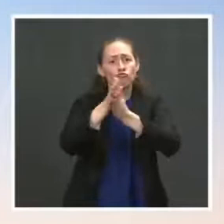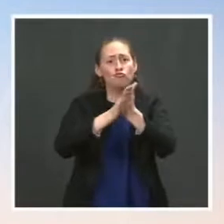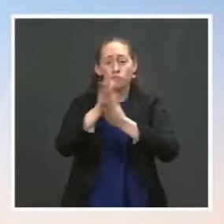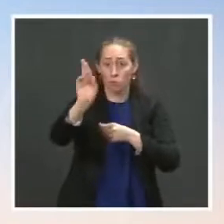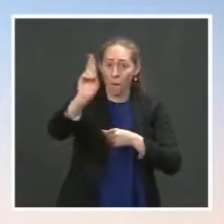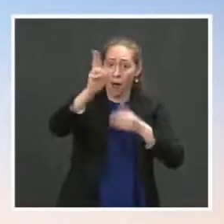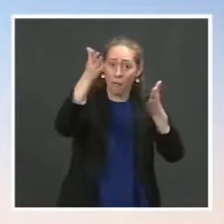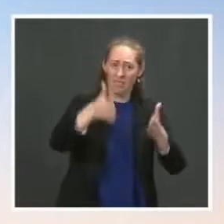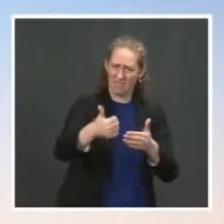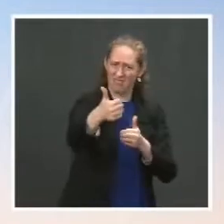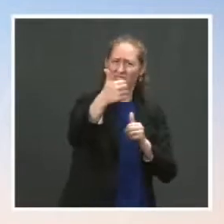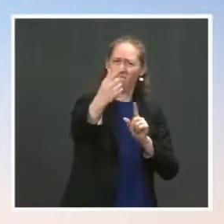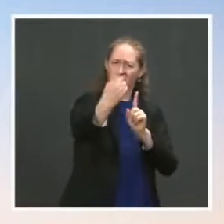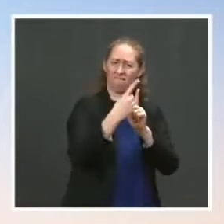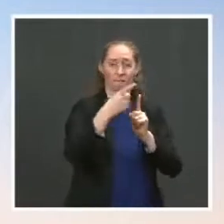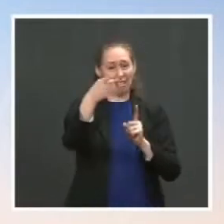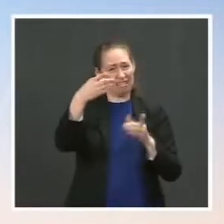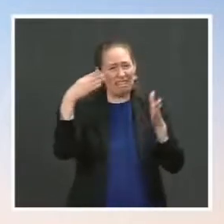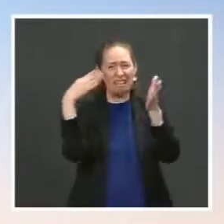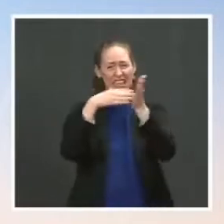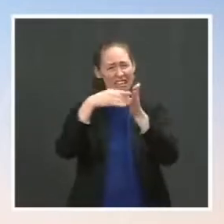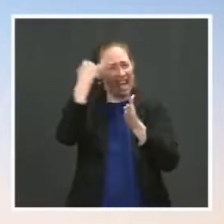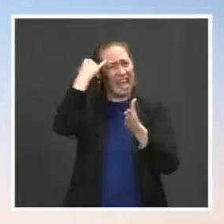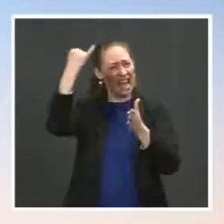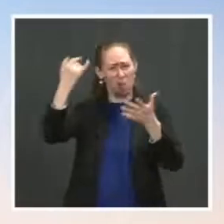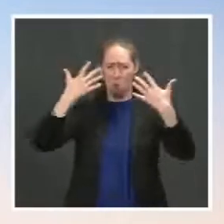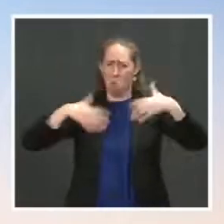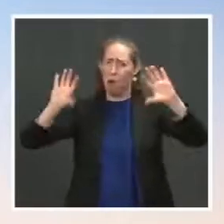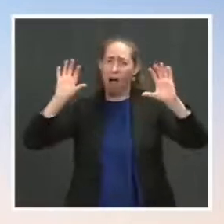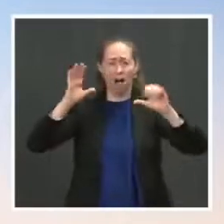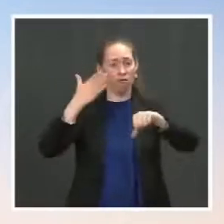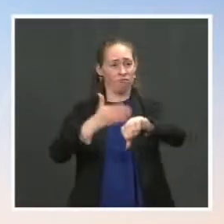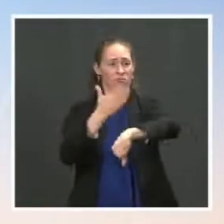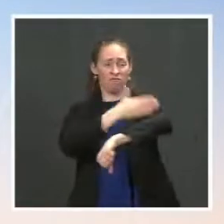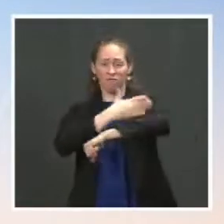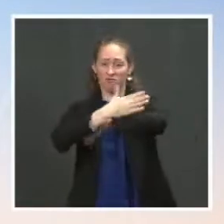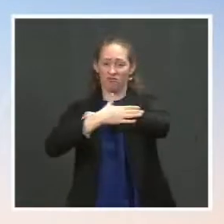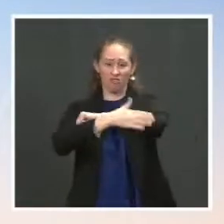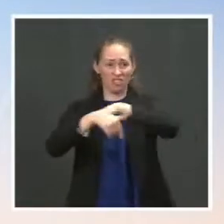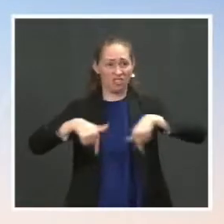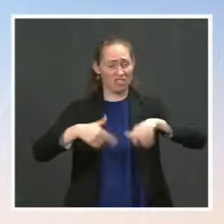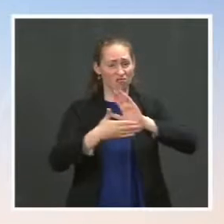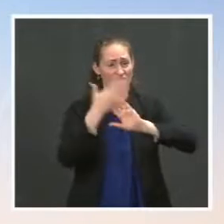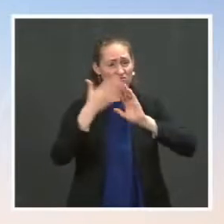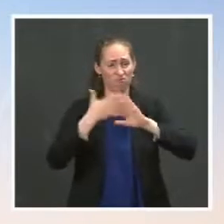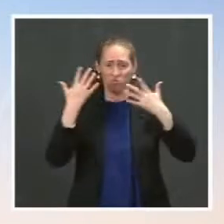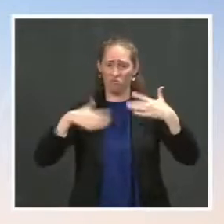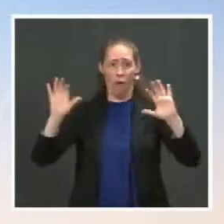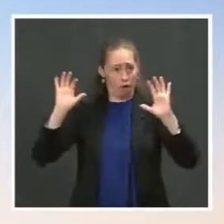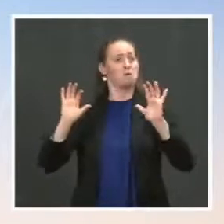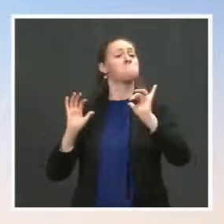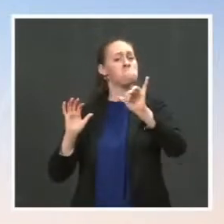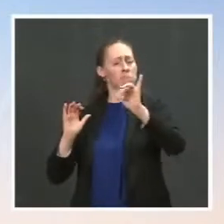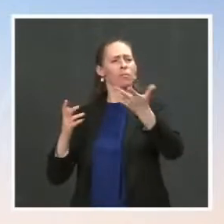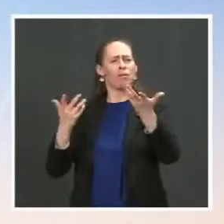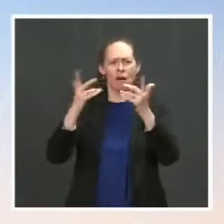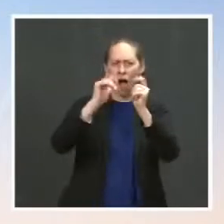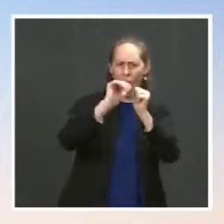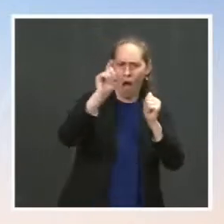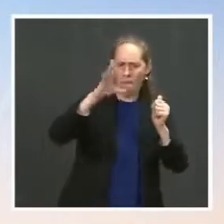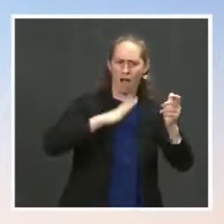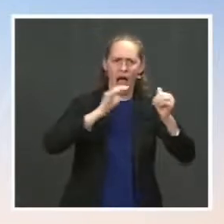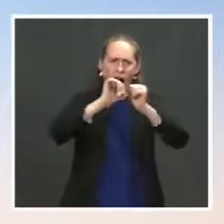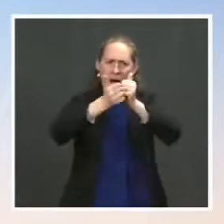idea of a big investment in infrastructure, right? So most of the dialogue we're having is around how we're going to pay for it. And we're really eager to hear